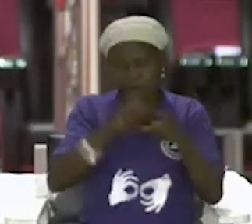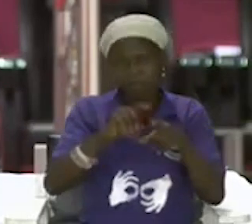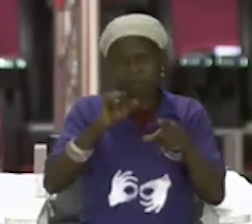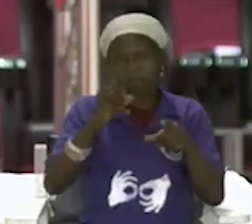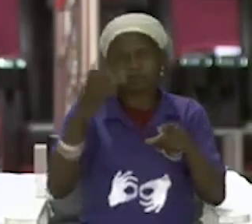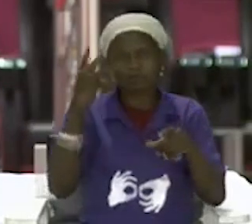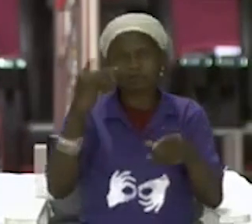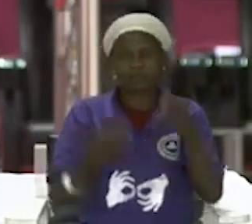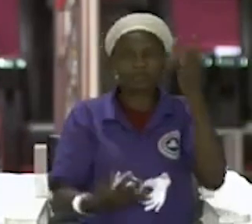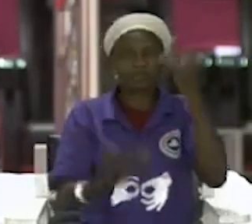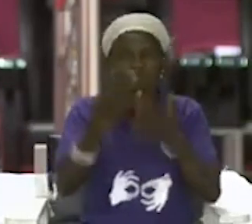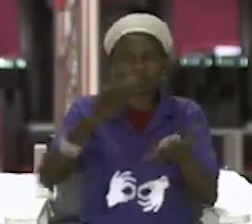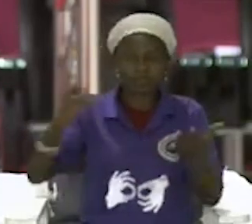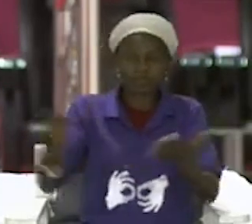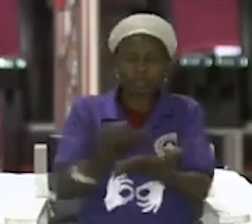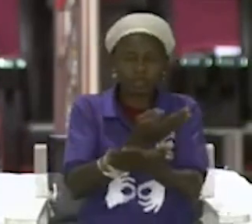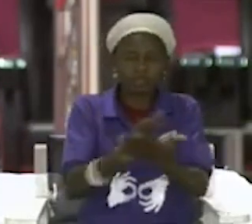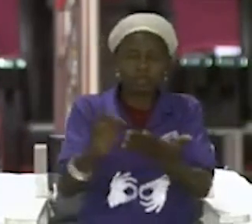dog.